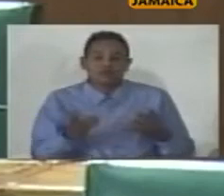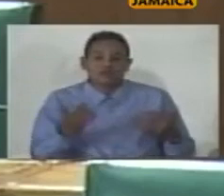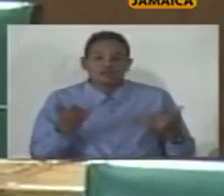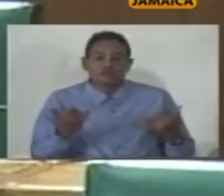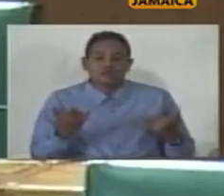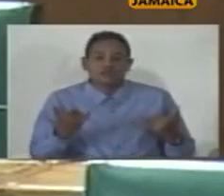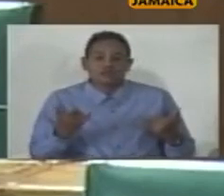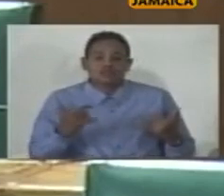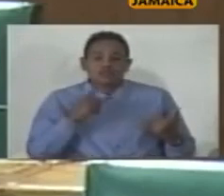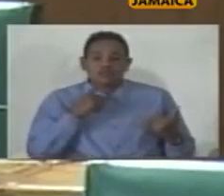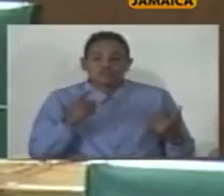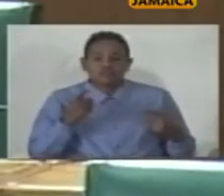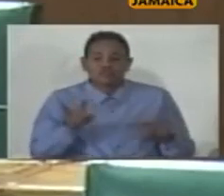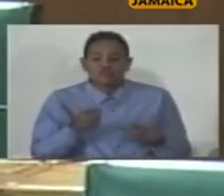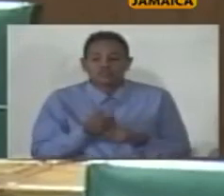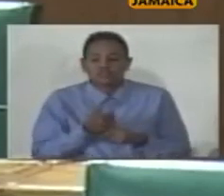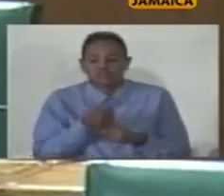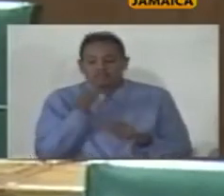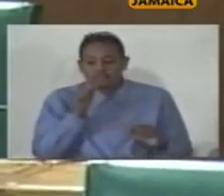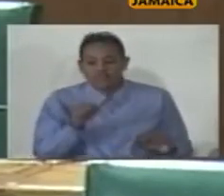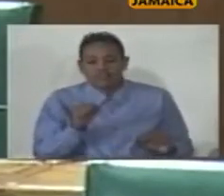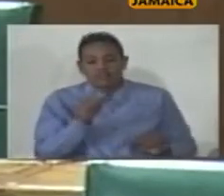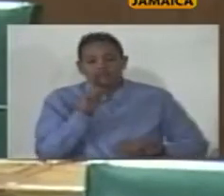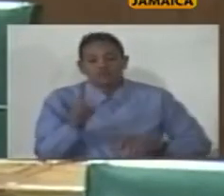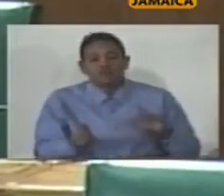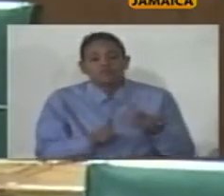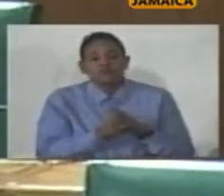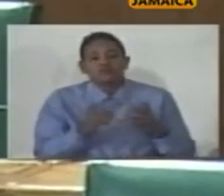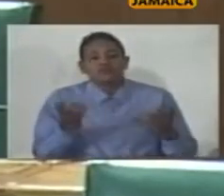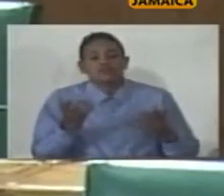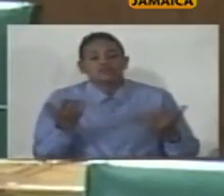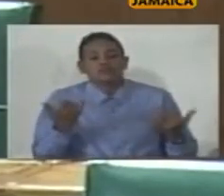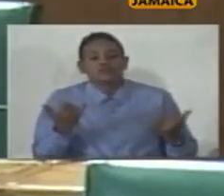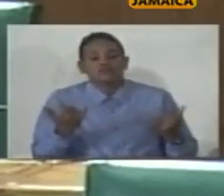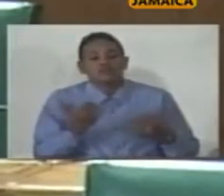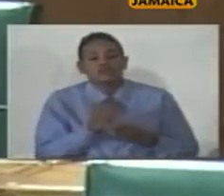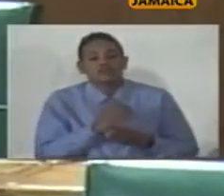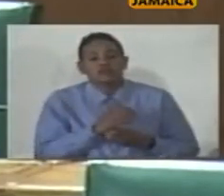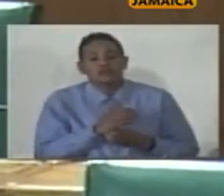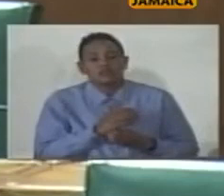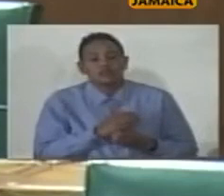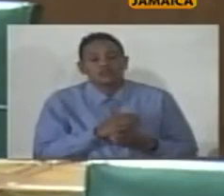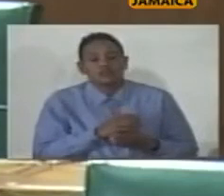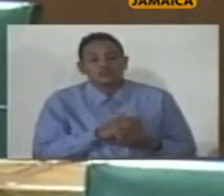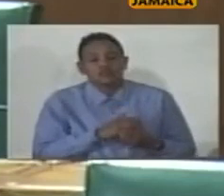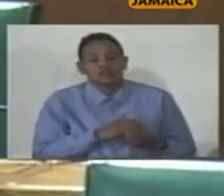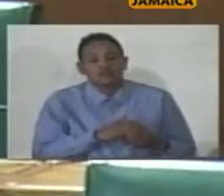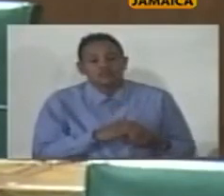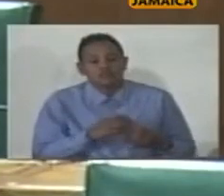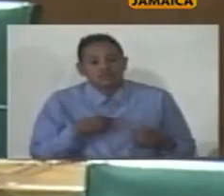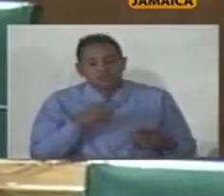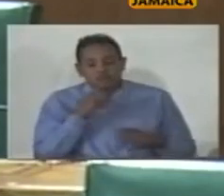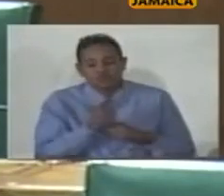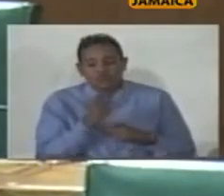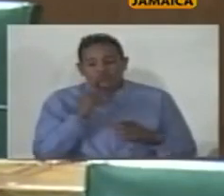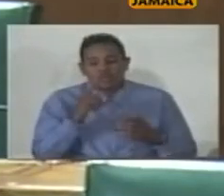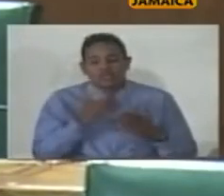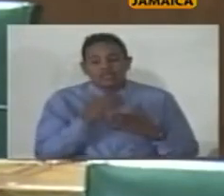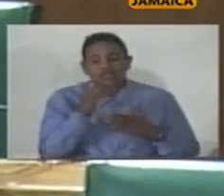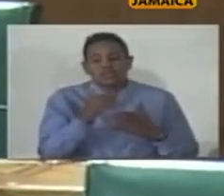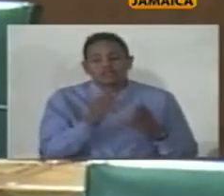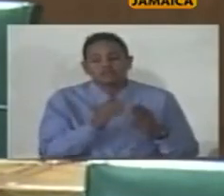result, will not be able to answer that question today. But I assure you that at the next sitting of the